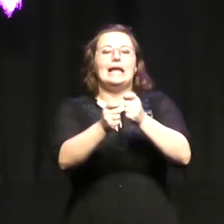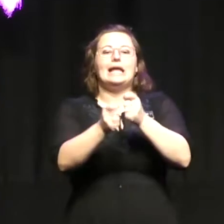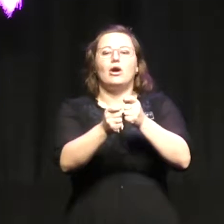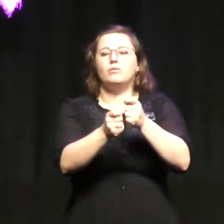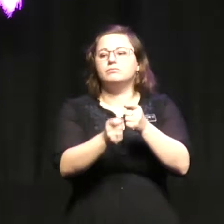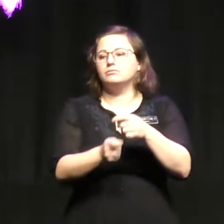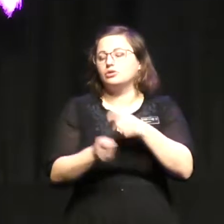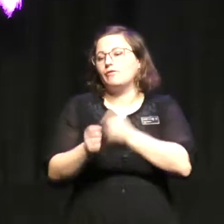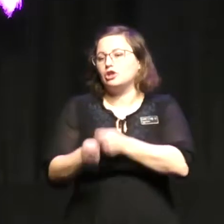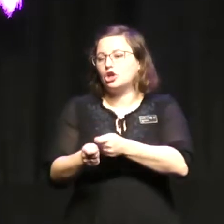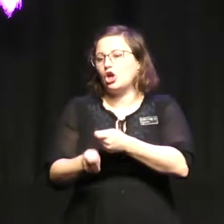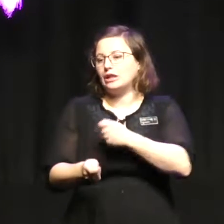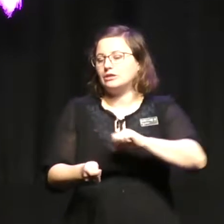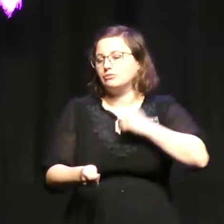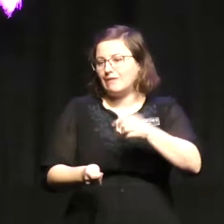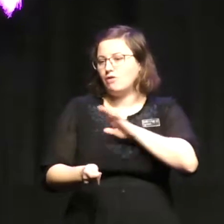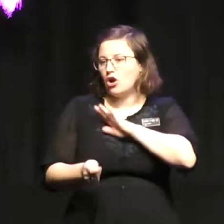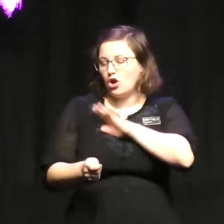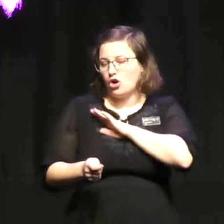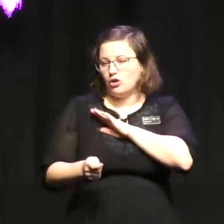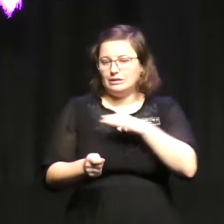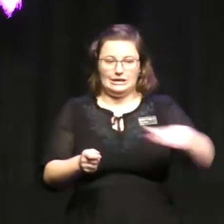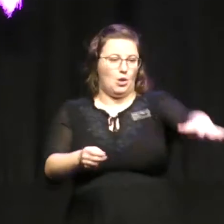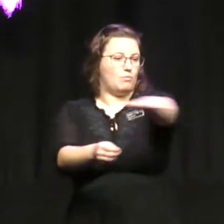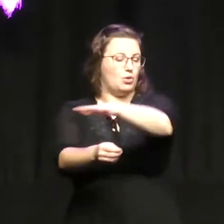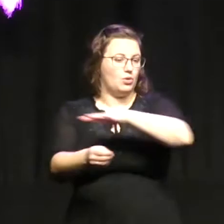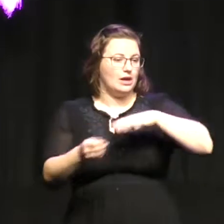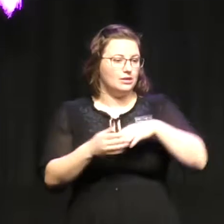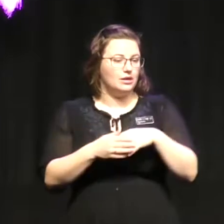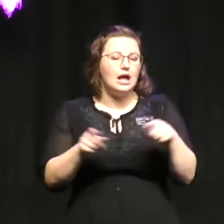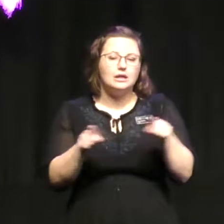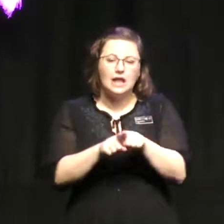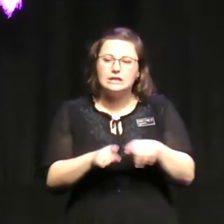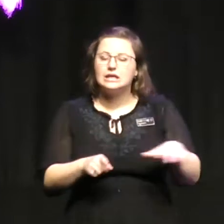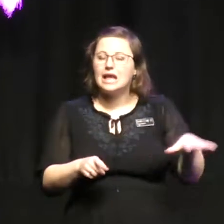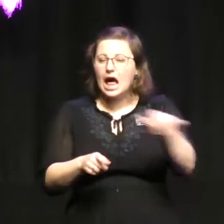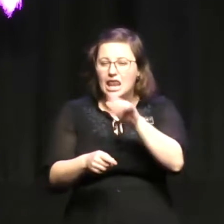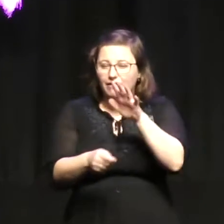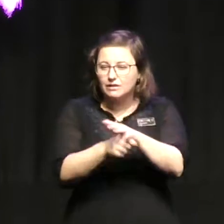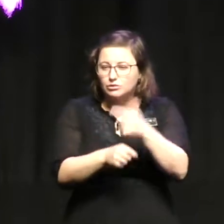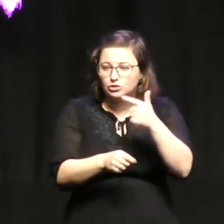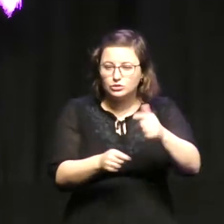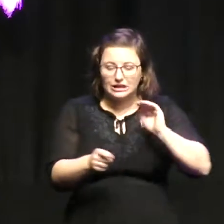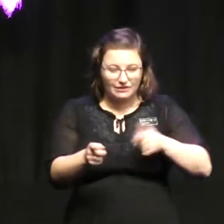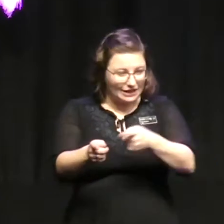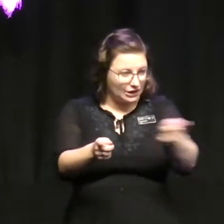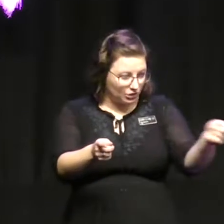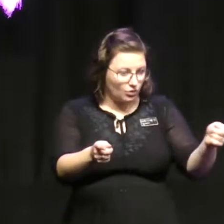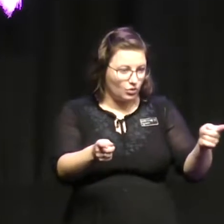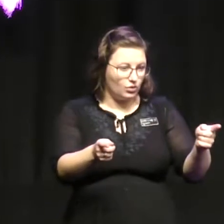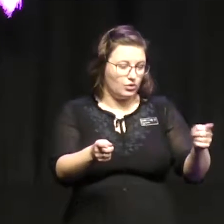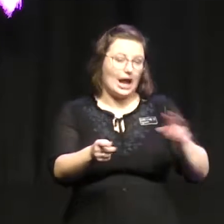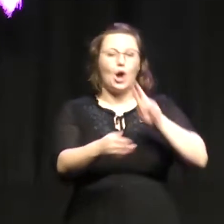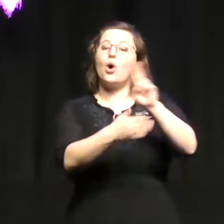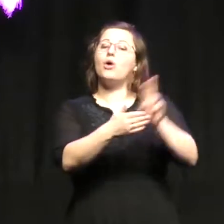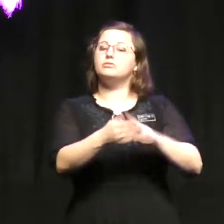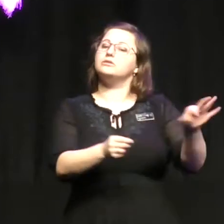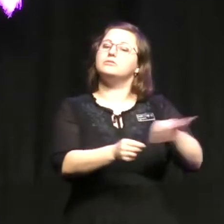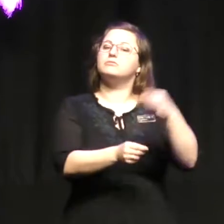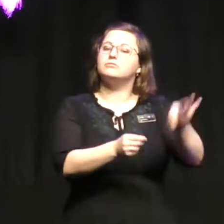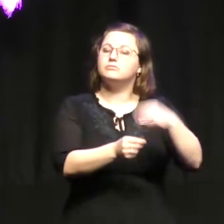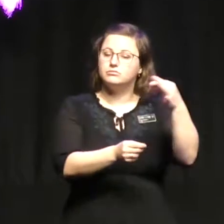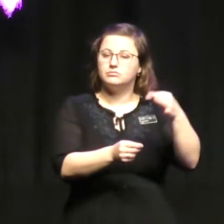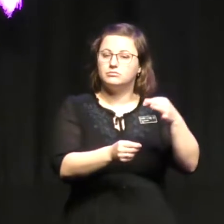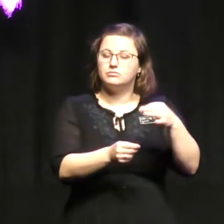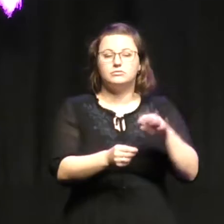and livelihood in the area. Almost all the 15,000 women artisans,